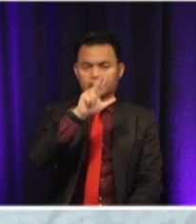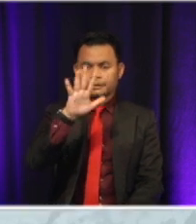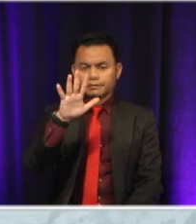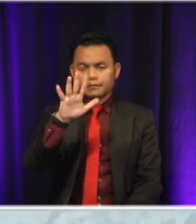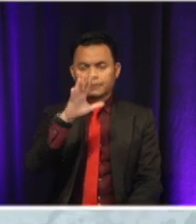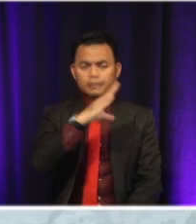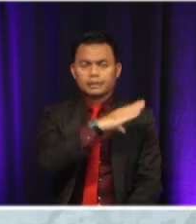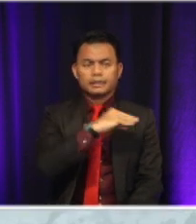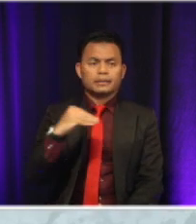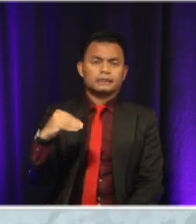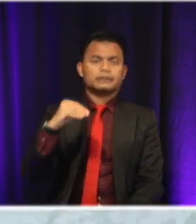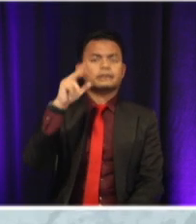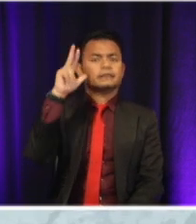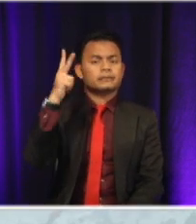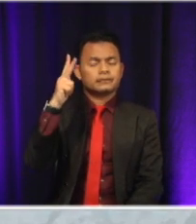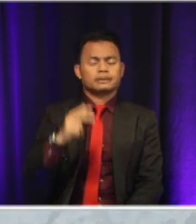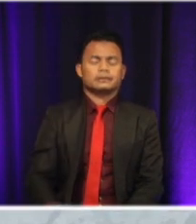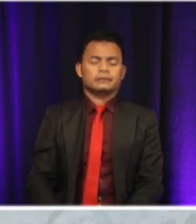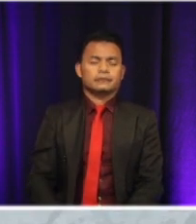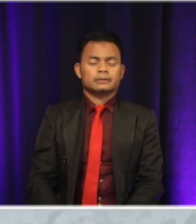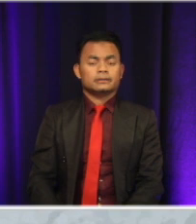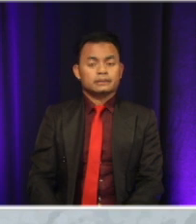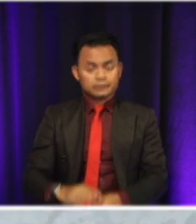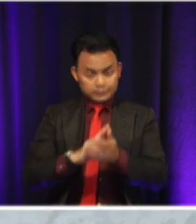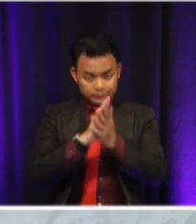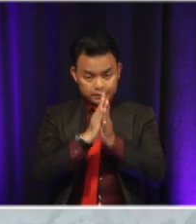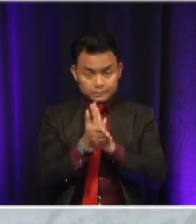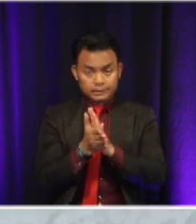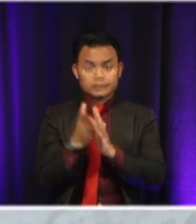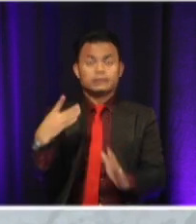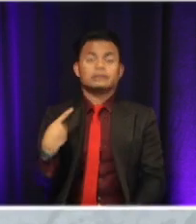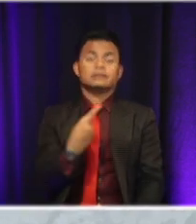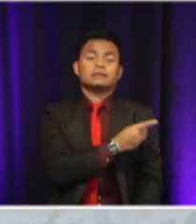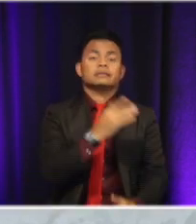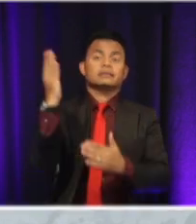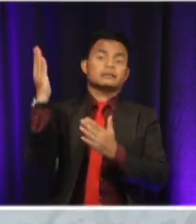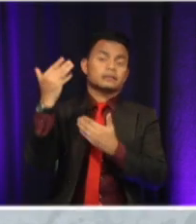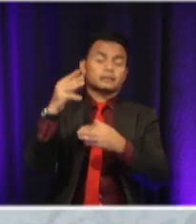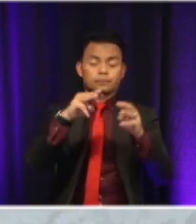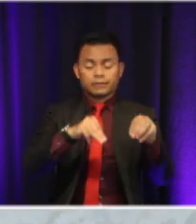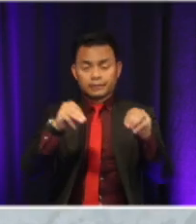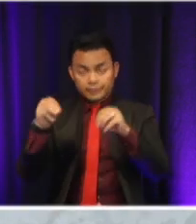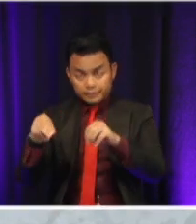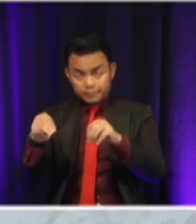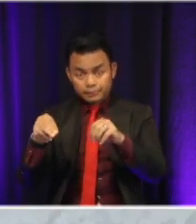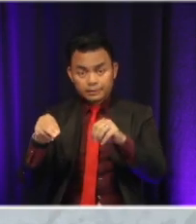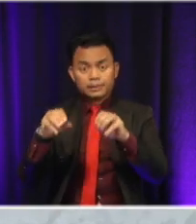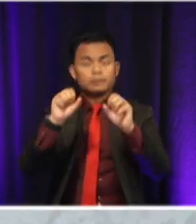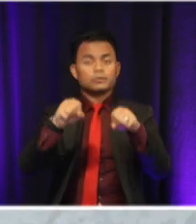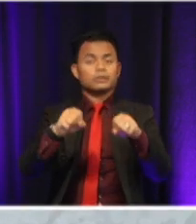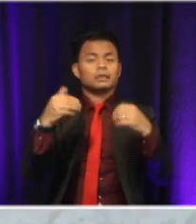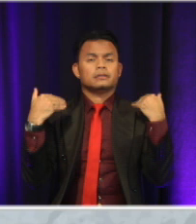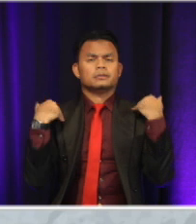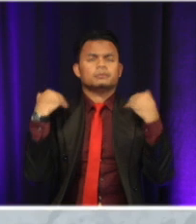Obviously, we hope that candidates will have more time in preparing for